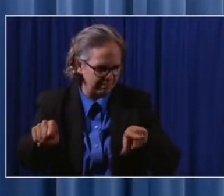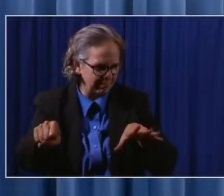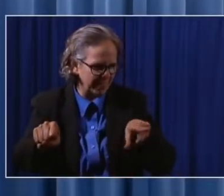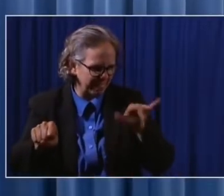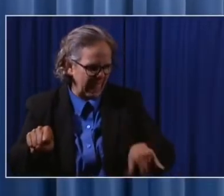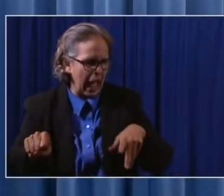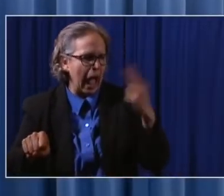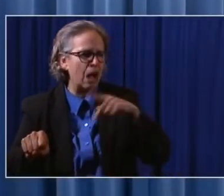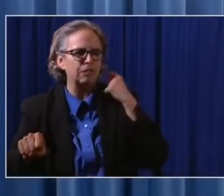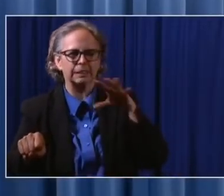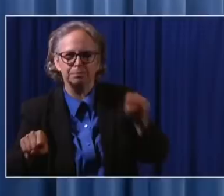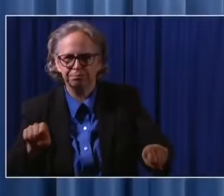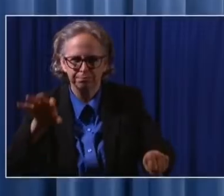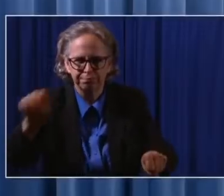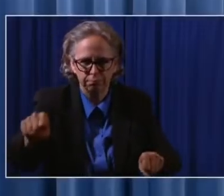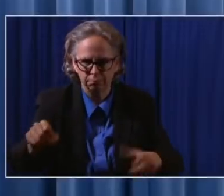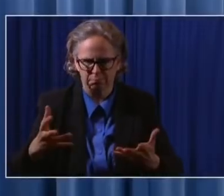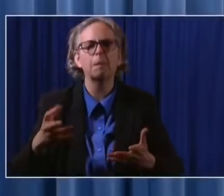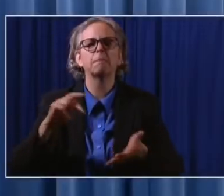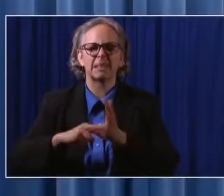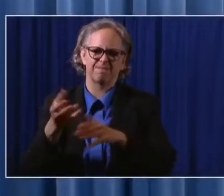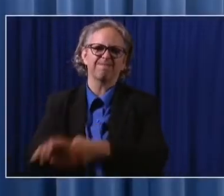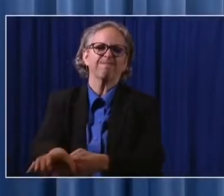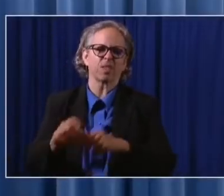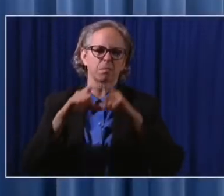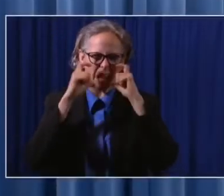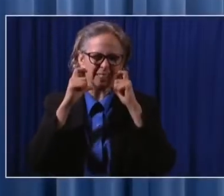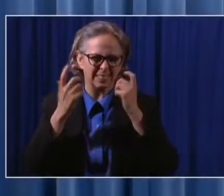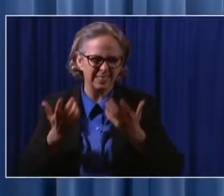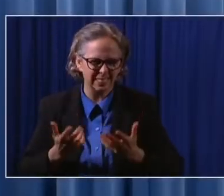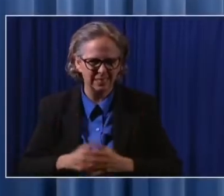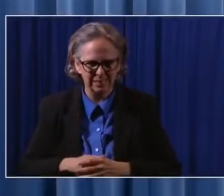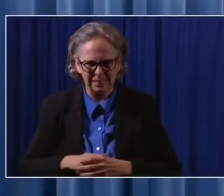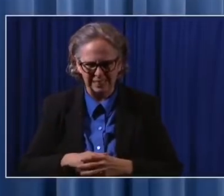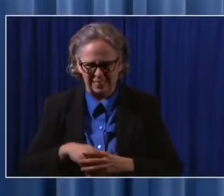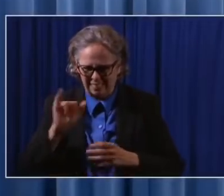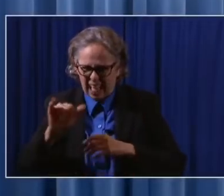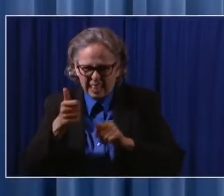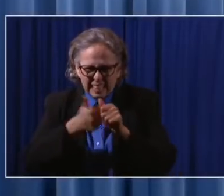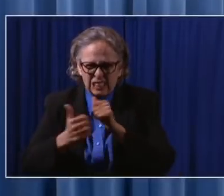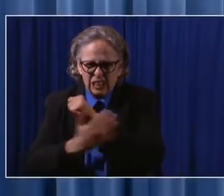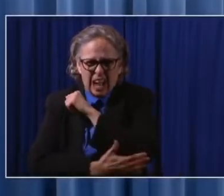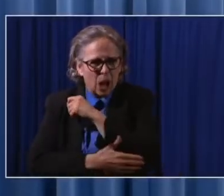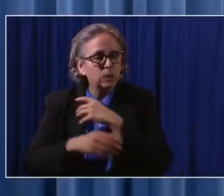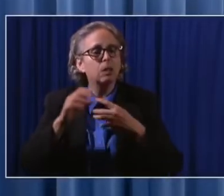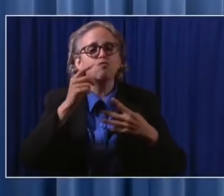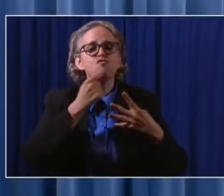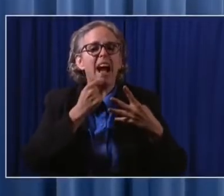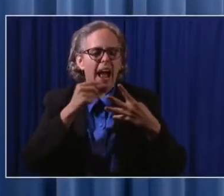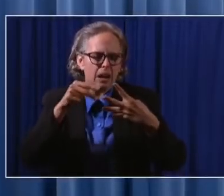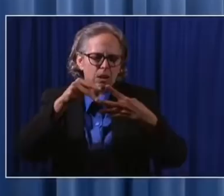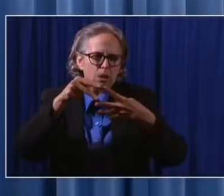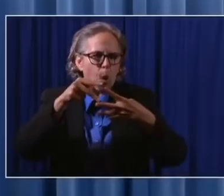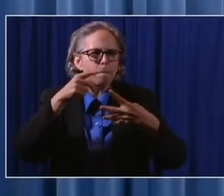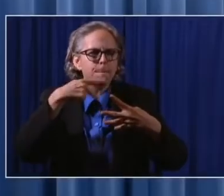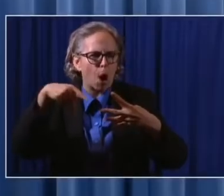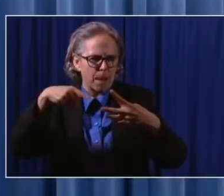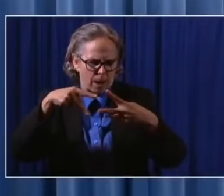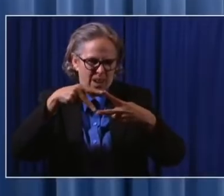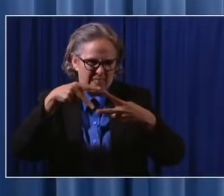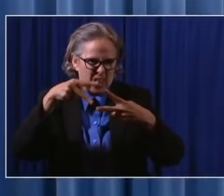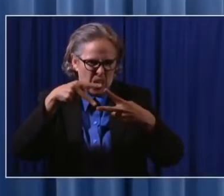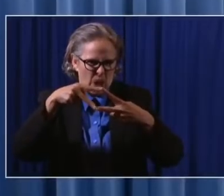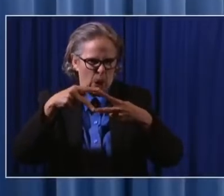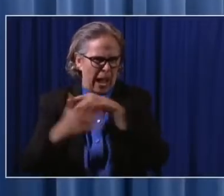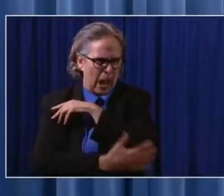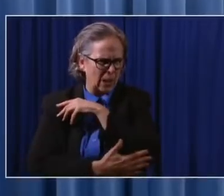face mask order for these counties that hit red or hit purple. It is something that I think